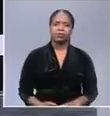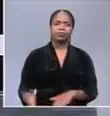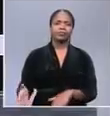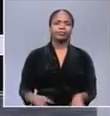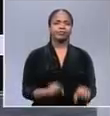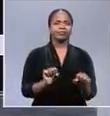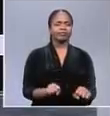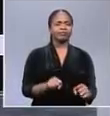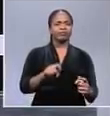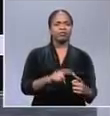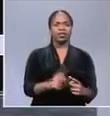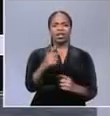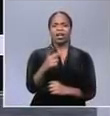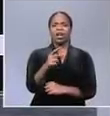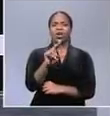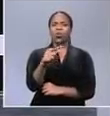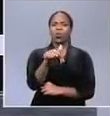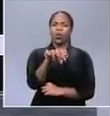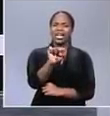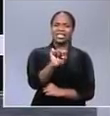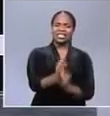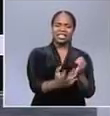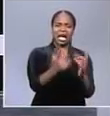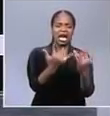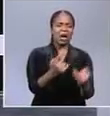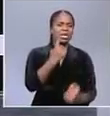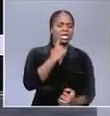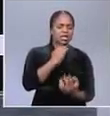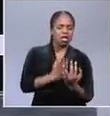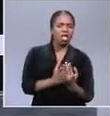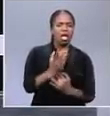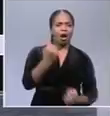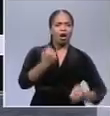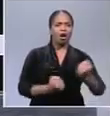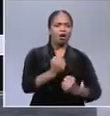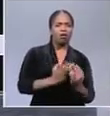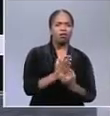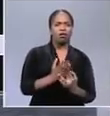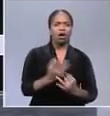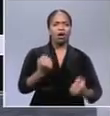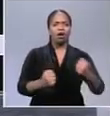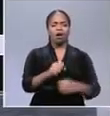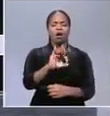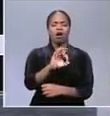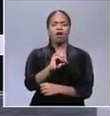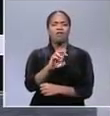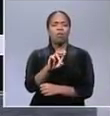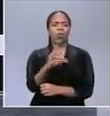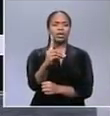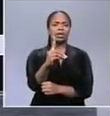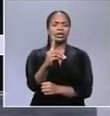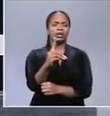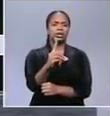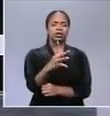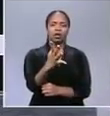First, it was burning cougars. Now it's easy access for criminals. Ford owners have a new worry with a spate of